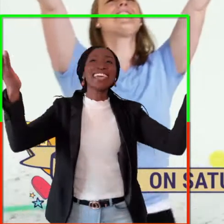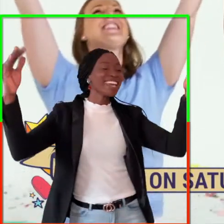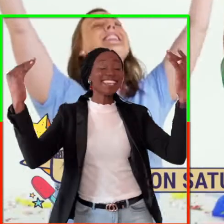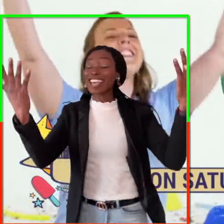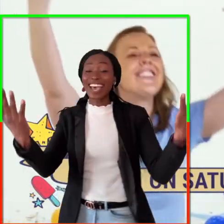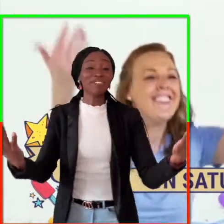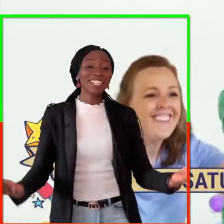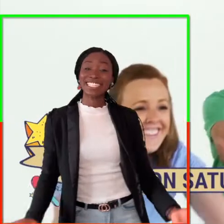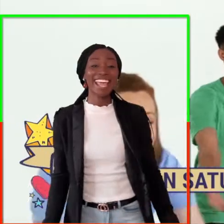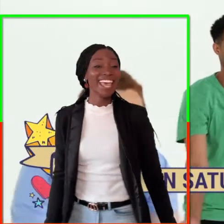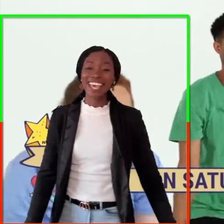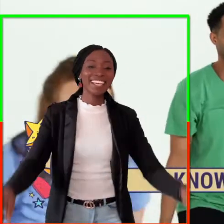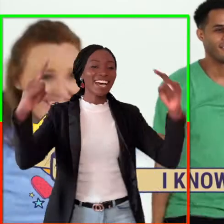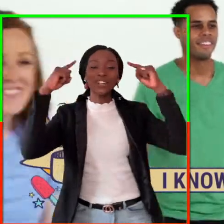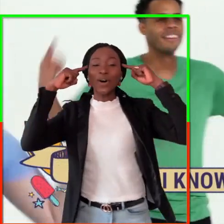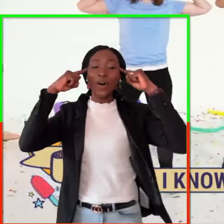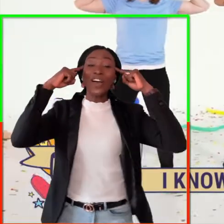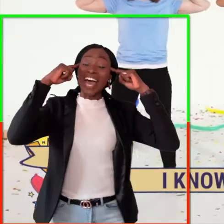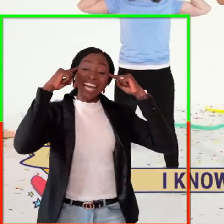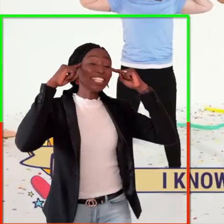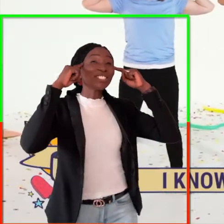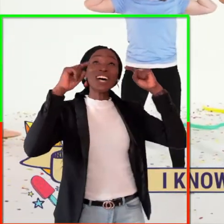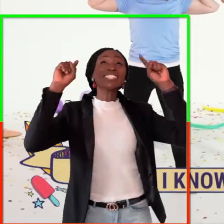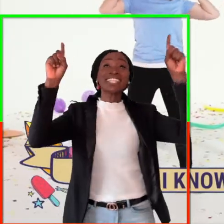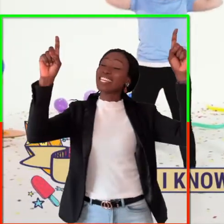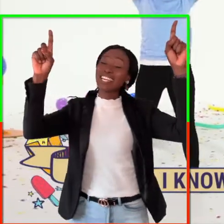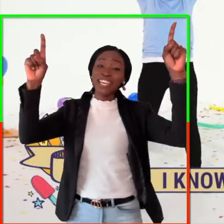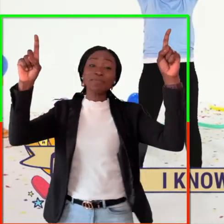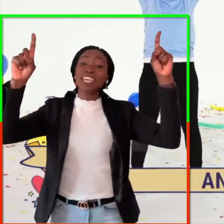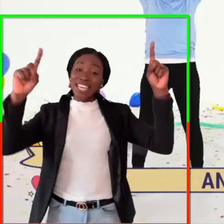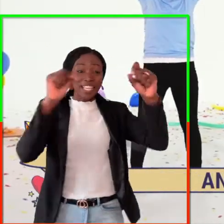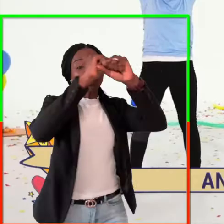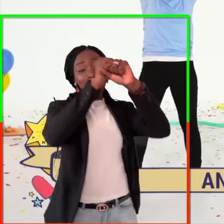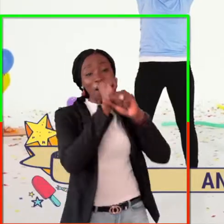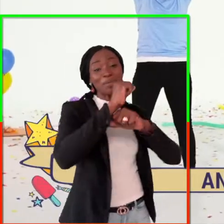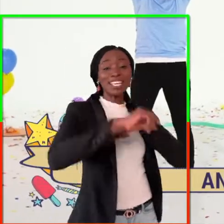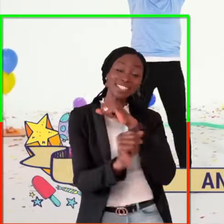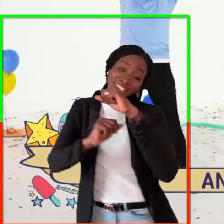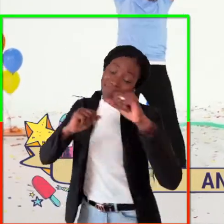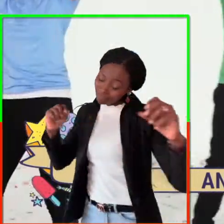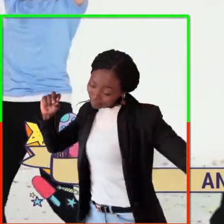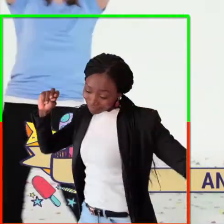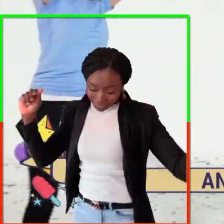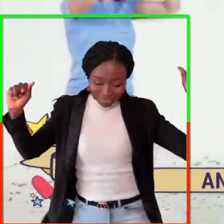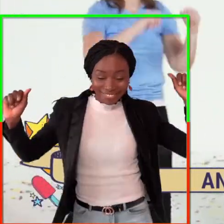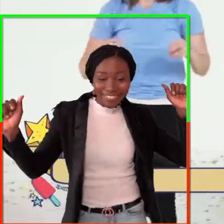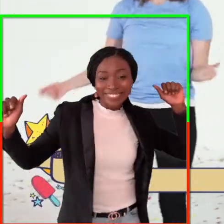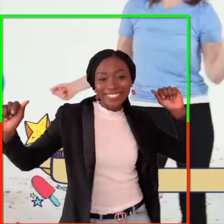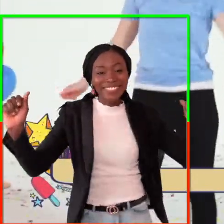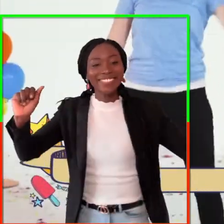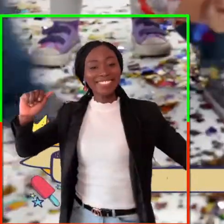Saturday, and every day, I know I can trust in him and his promises.